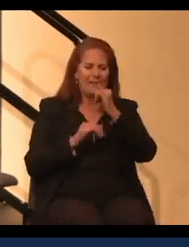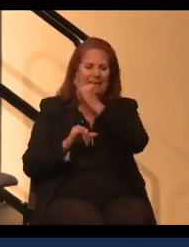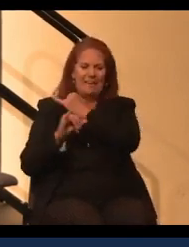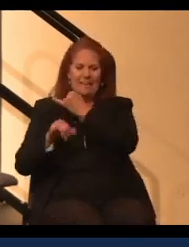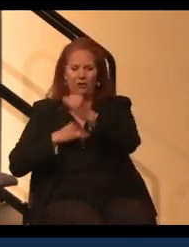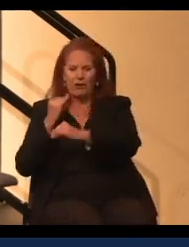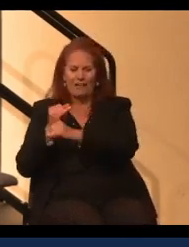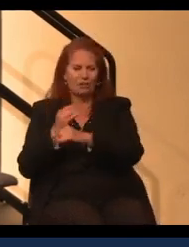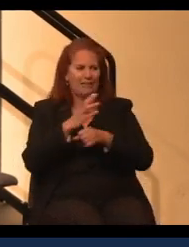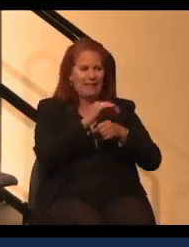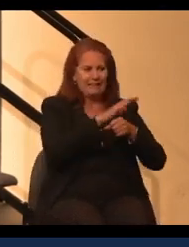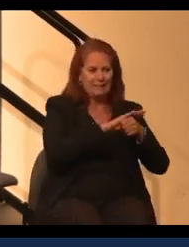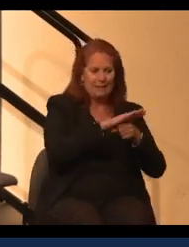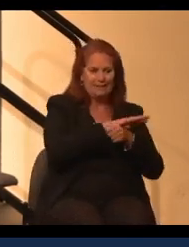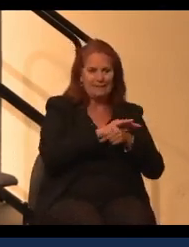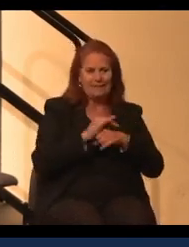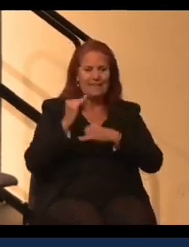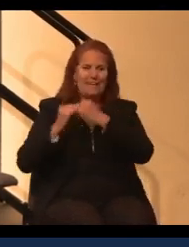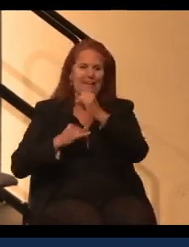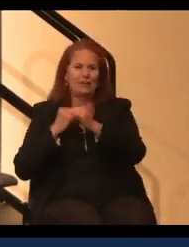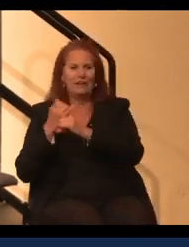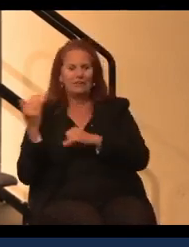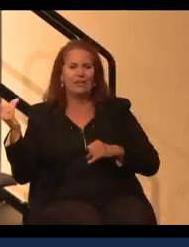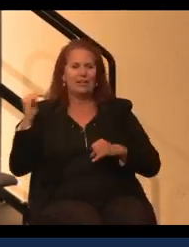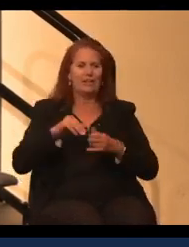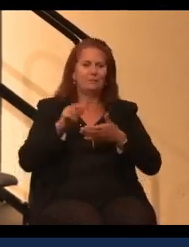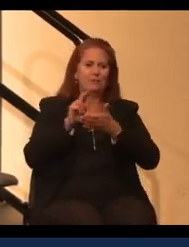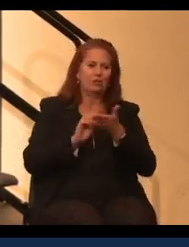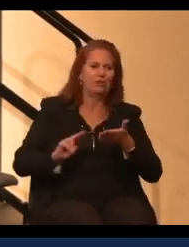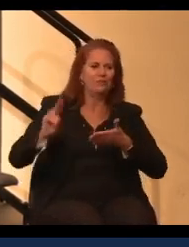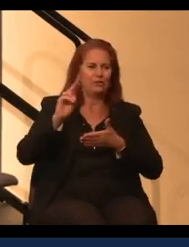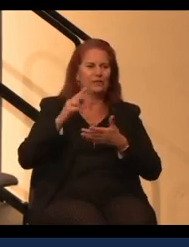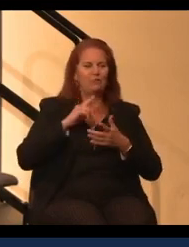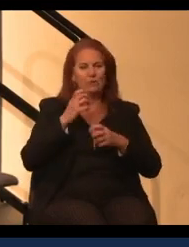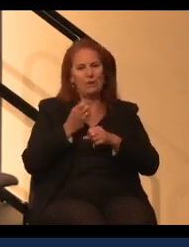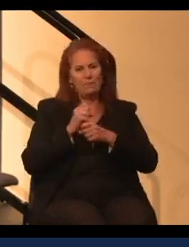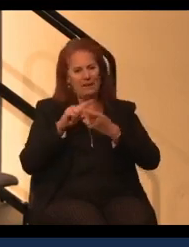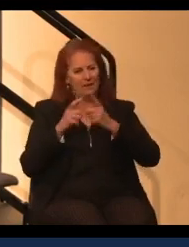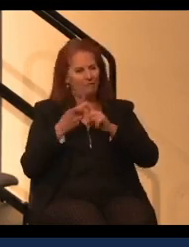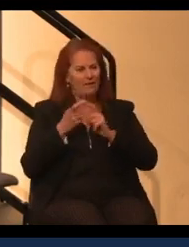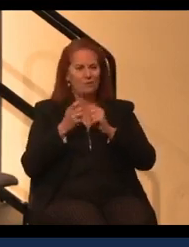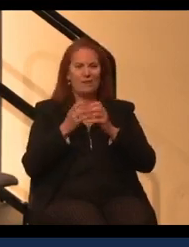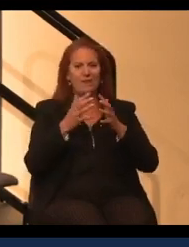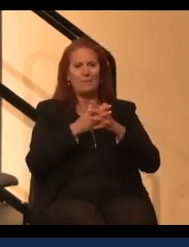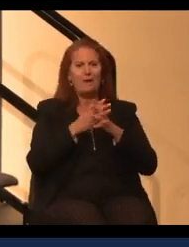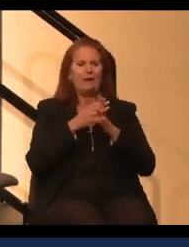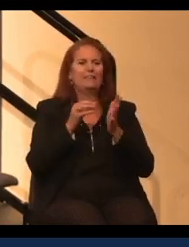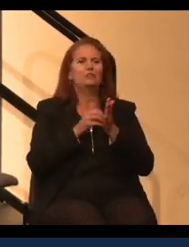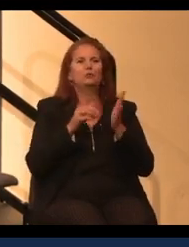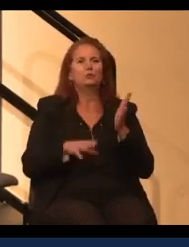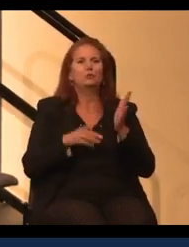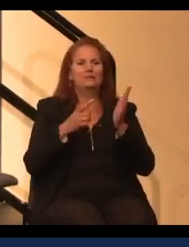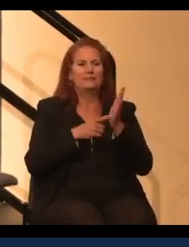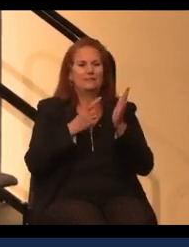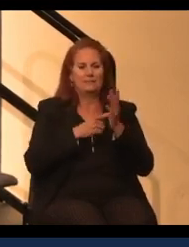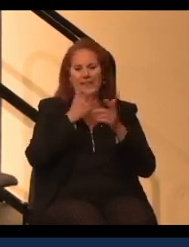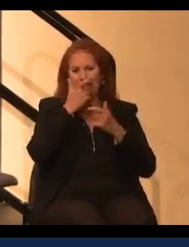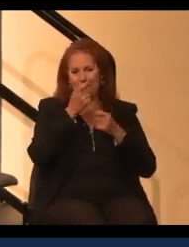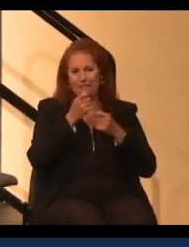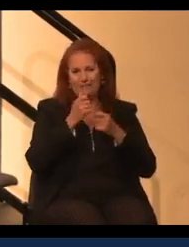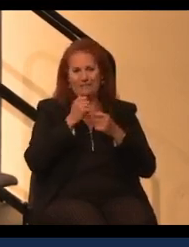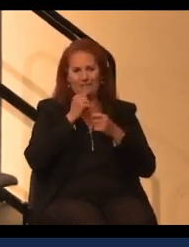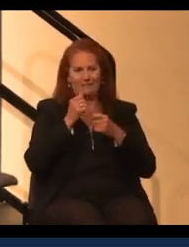and domestics. So the typical international comes to the university thinking, I really want to make friends with an American student. Sometimes the interest is not